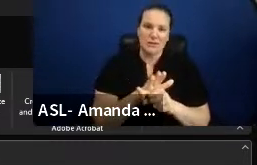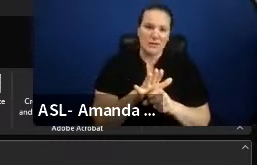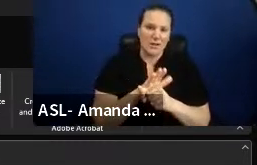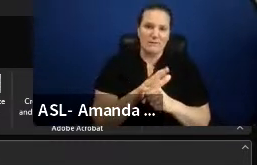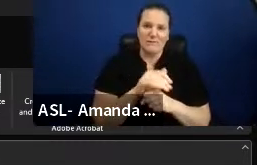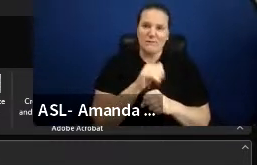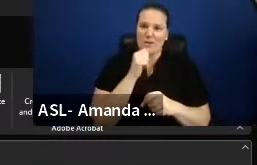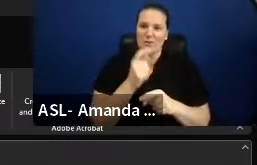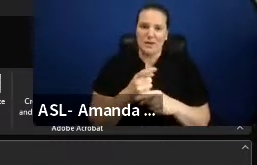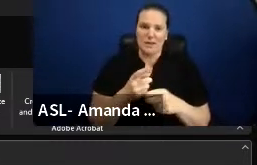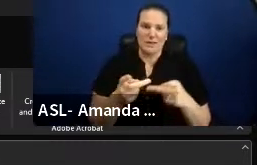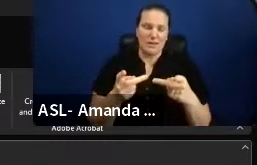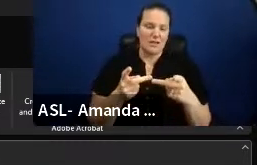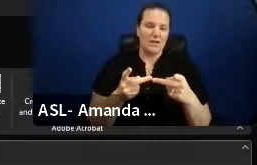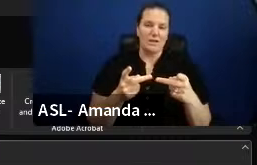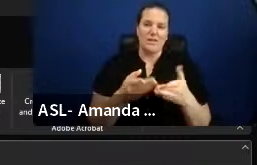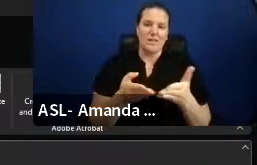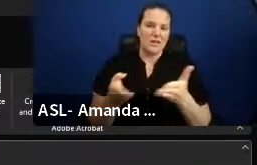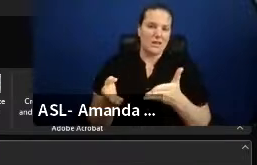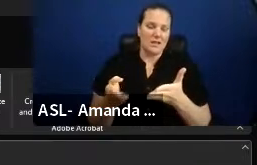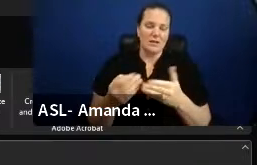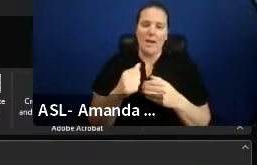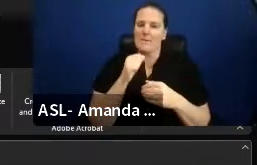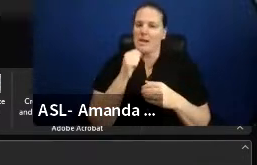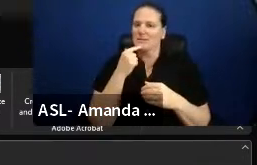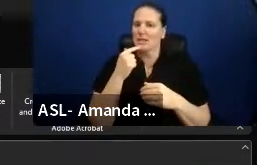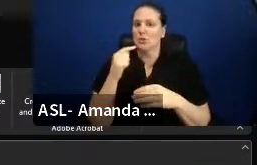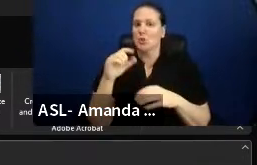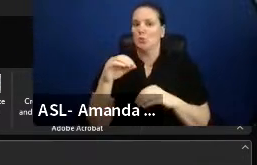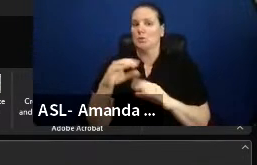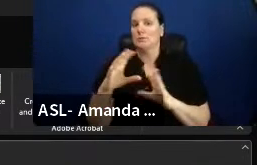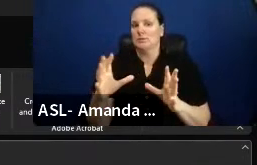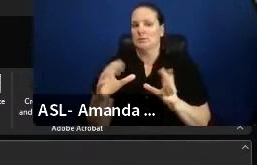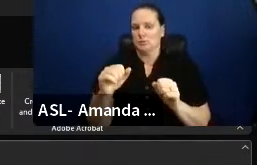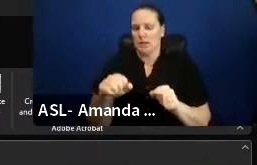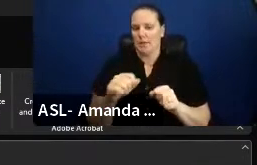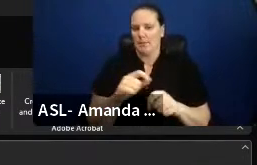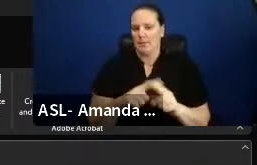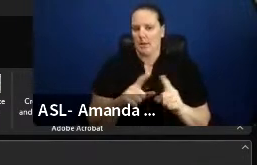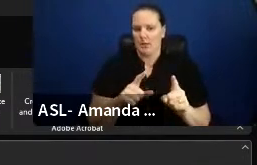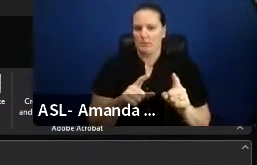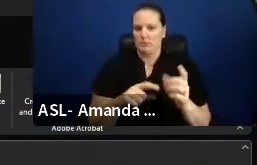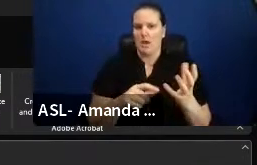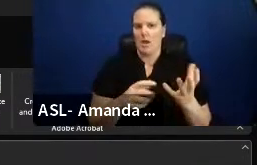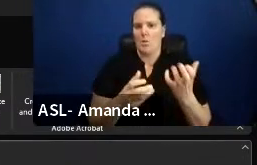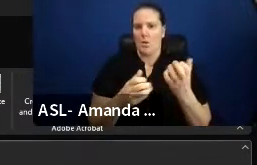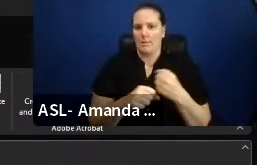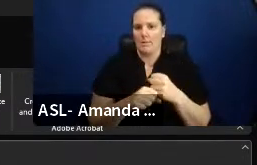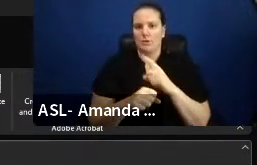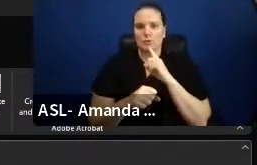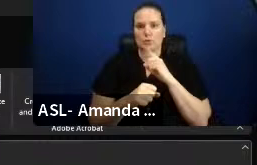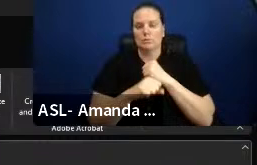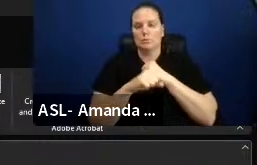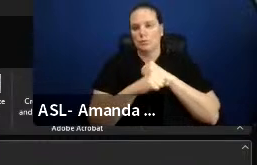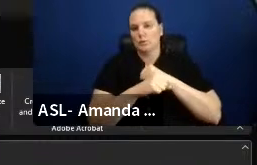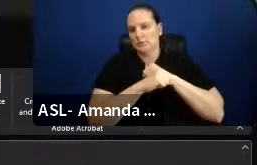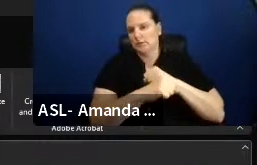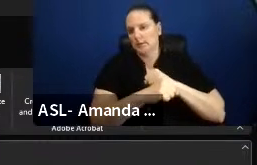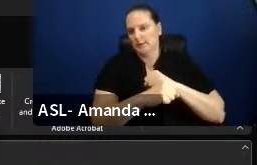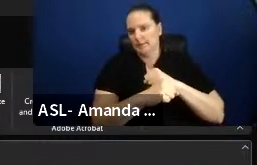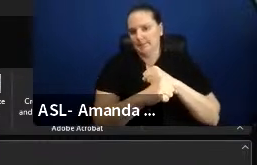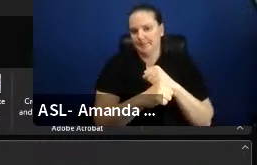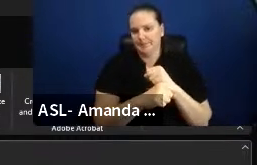it's never, so again, not trying to say don't do as much as we can, but I want to make sure that we're protecting